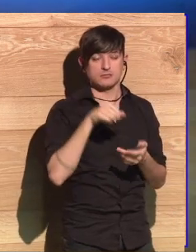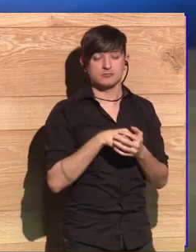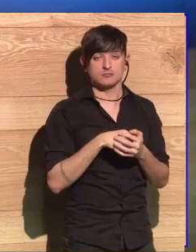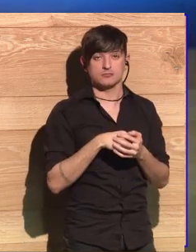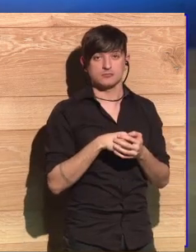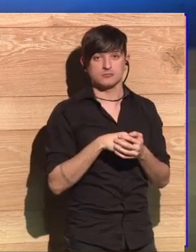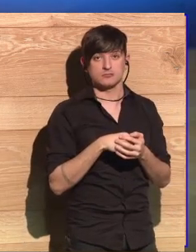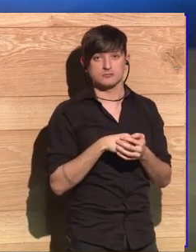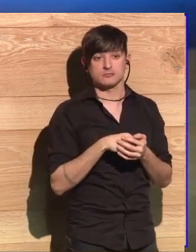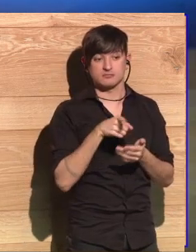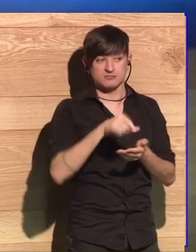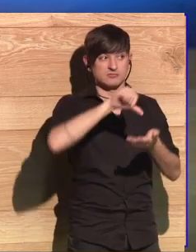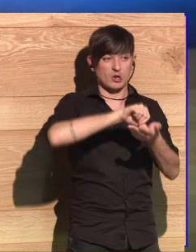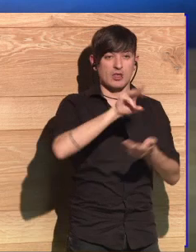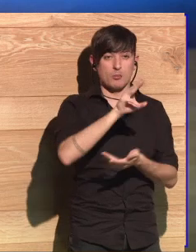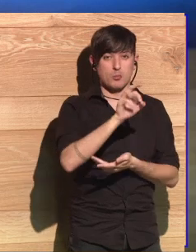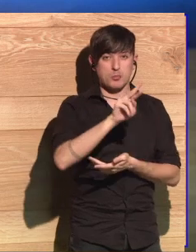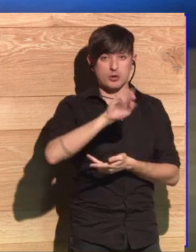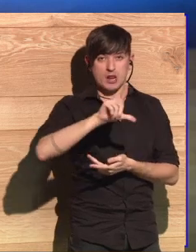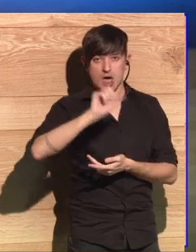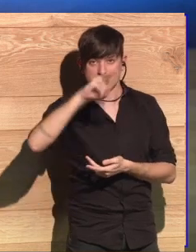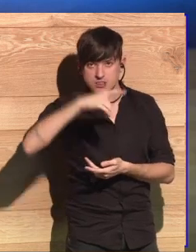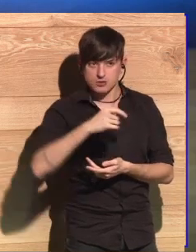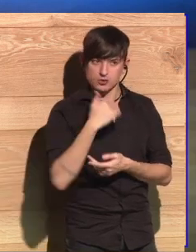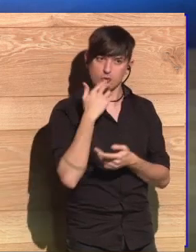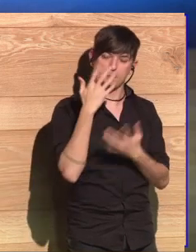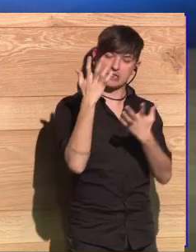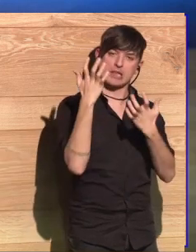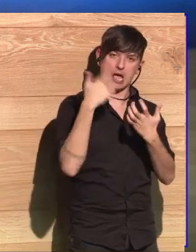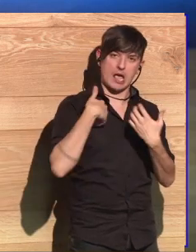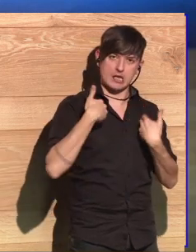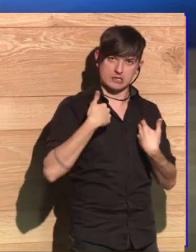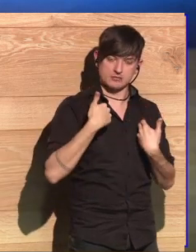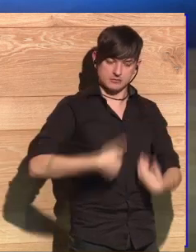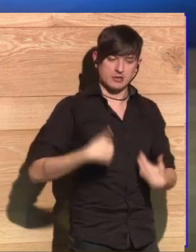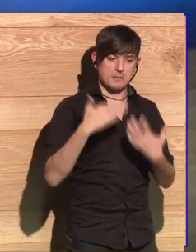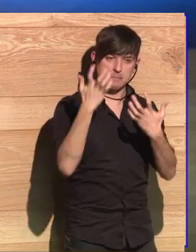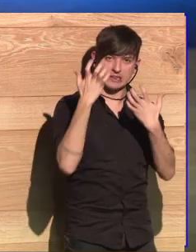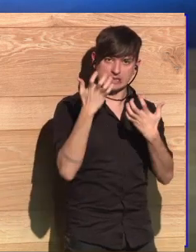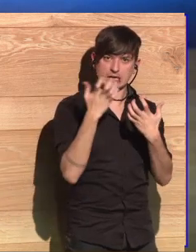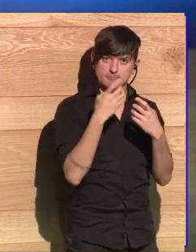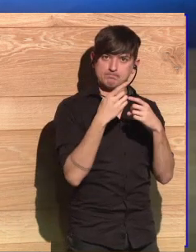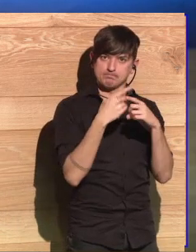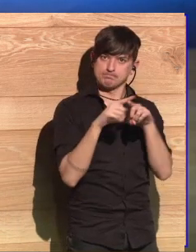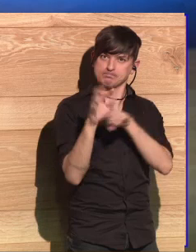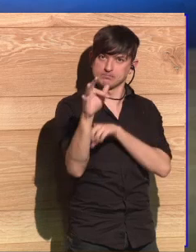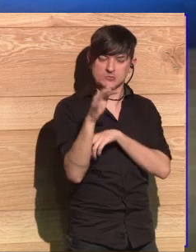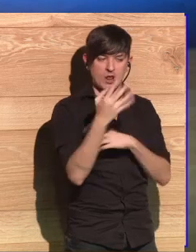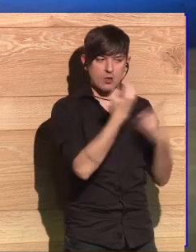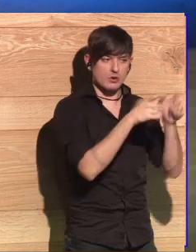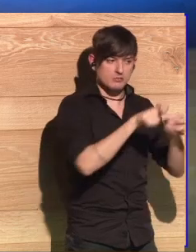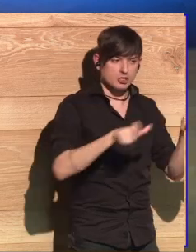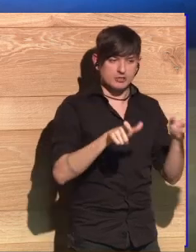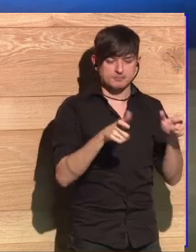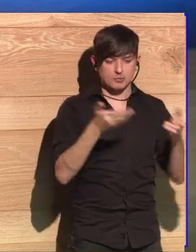I had the advantage of, people have compared this book to George Orwell's story about